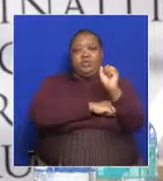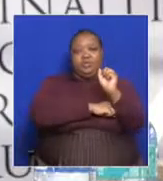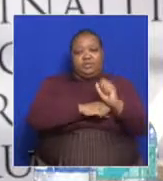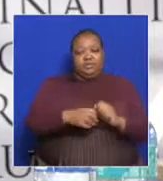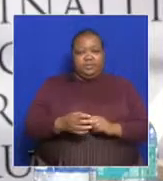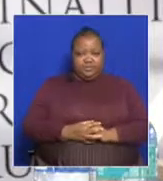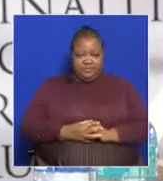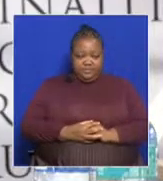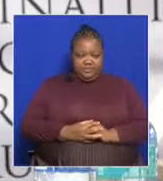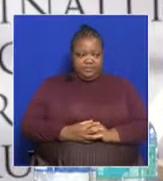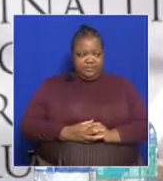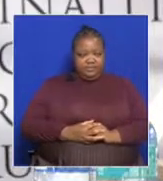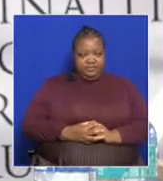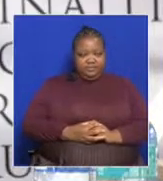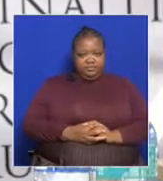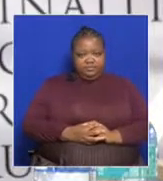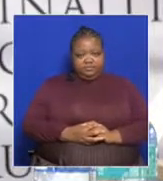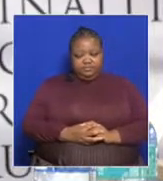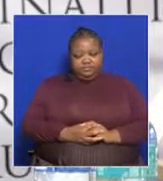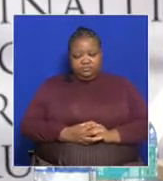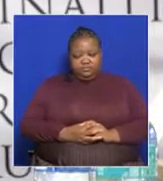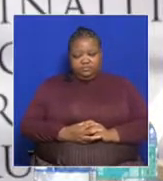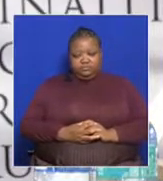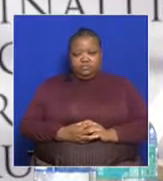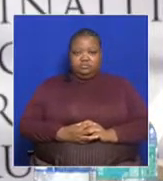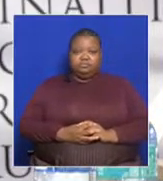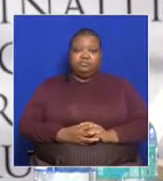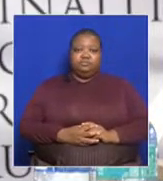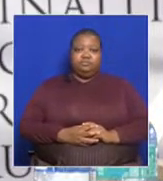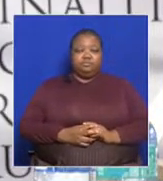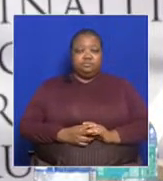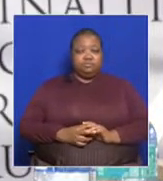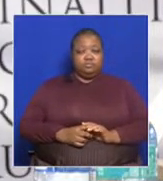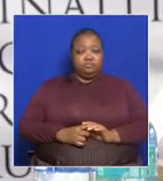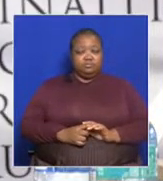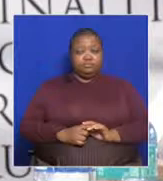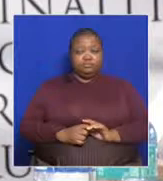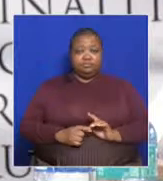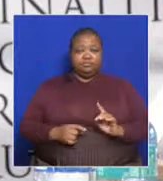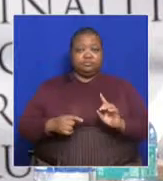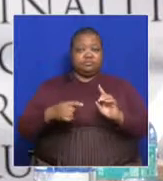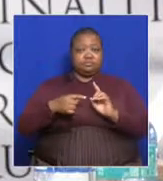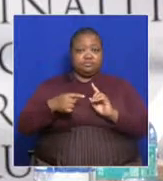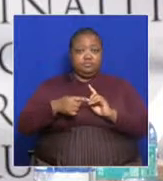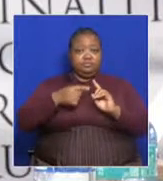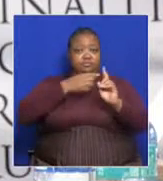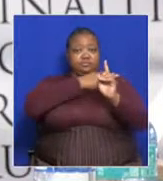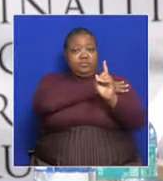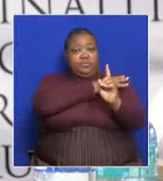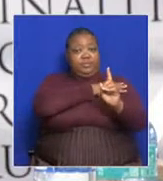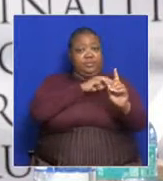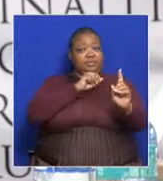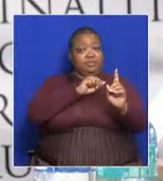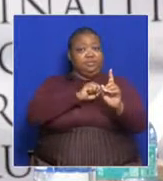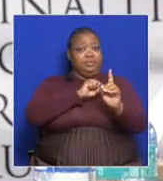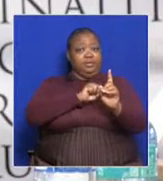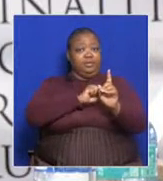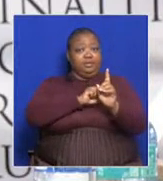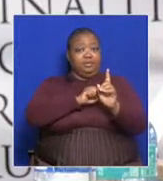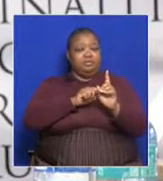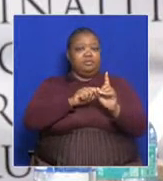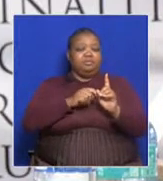Active or passive, I want to understand whether you played no role. You are his boss, so to speak. Yes. And you're making it sound like